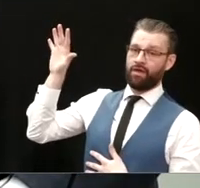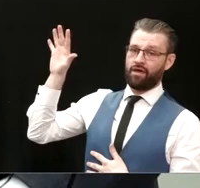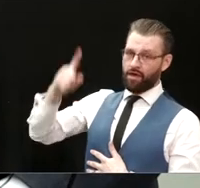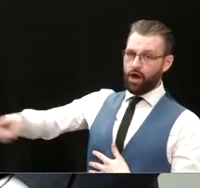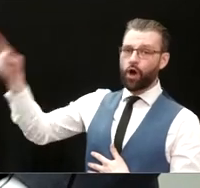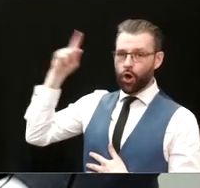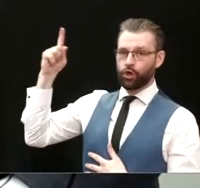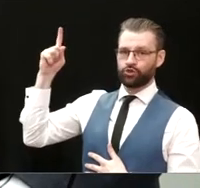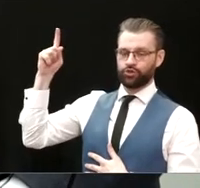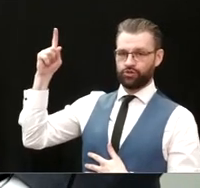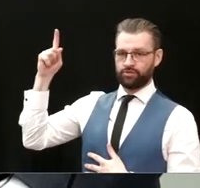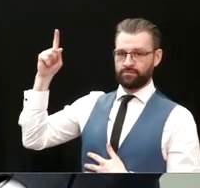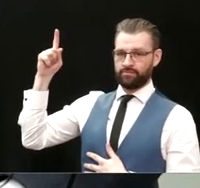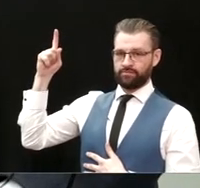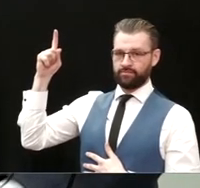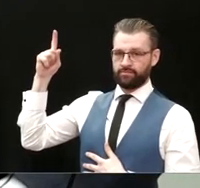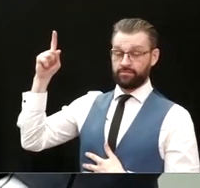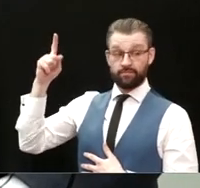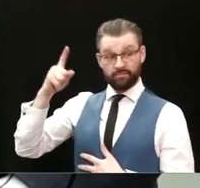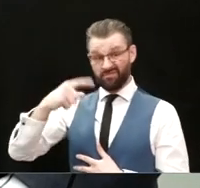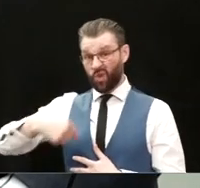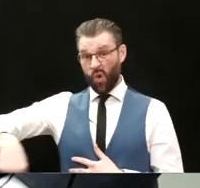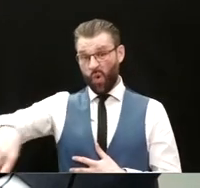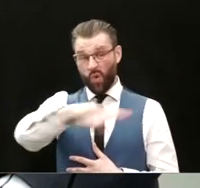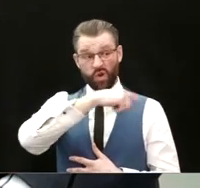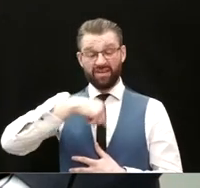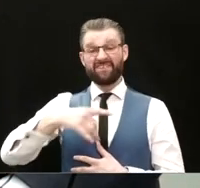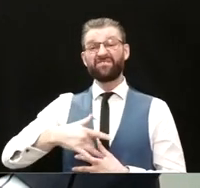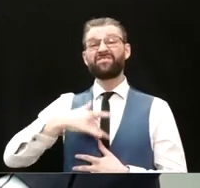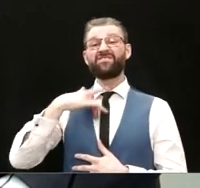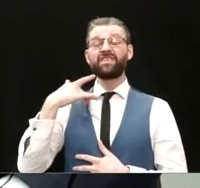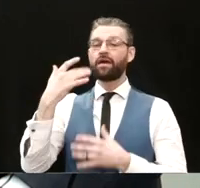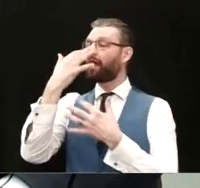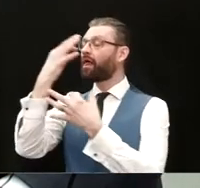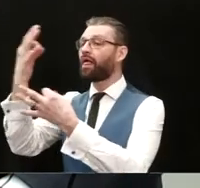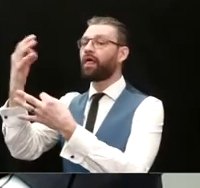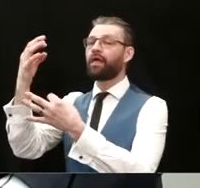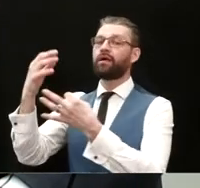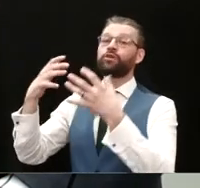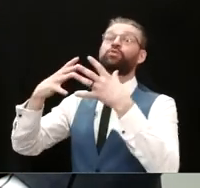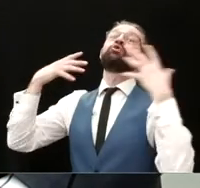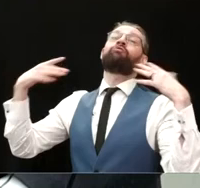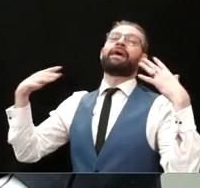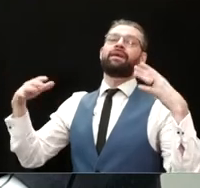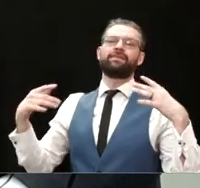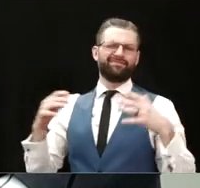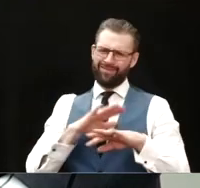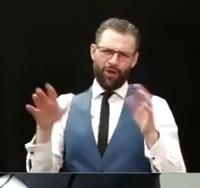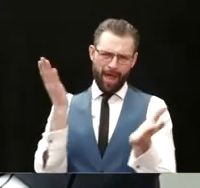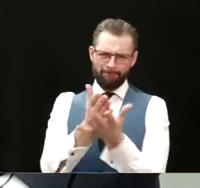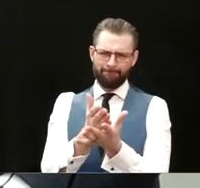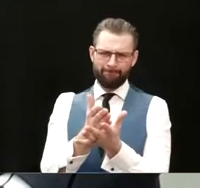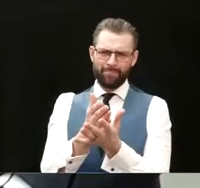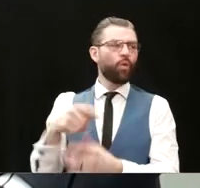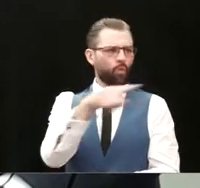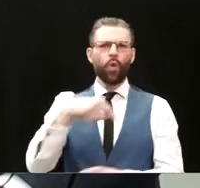God was there." Not all of us feel called to greatness. That is not true. We